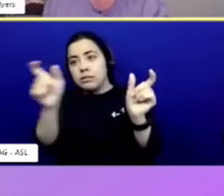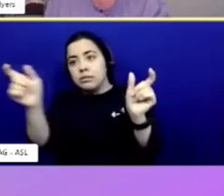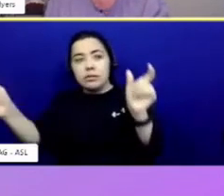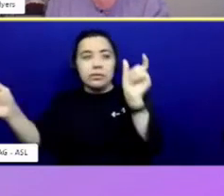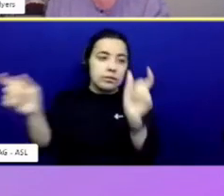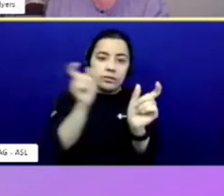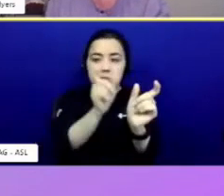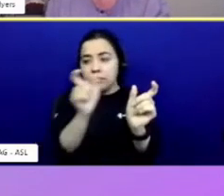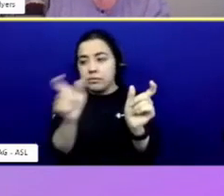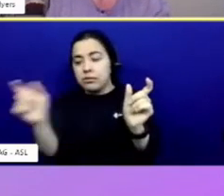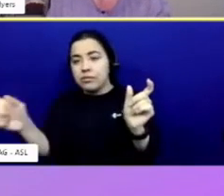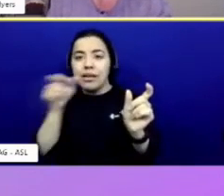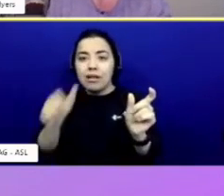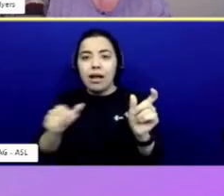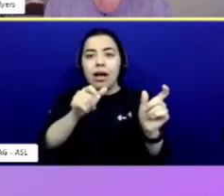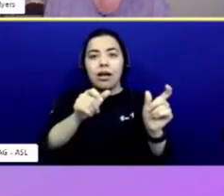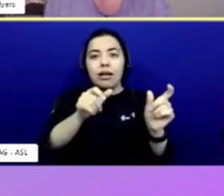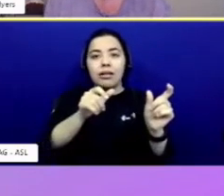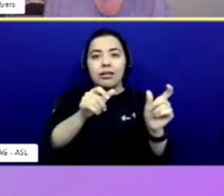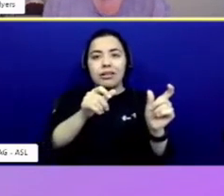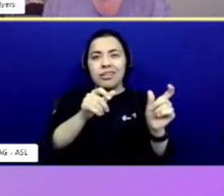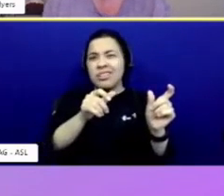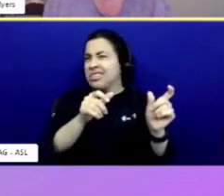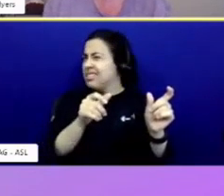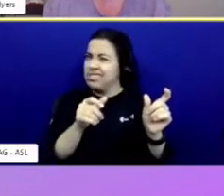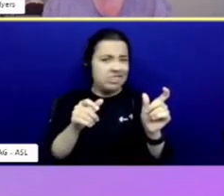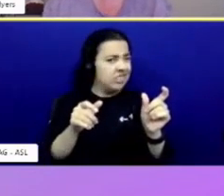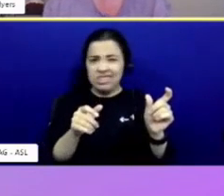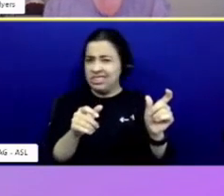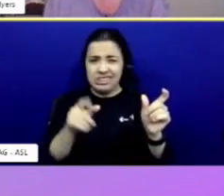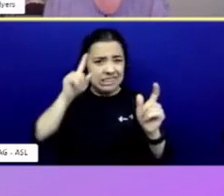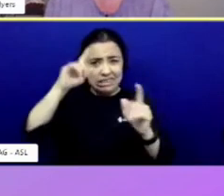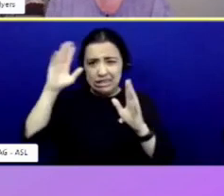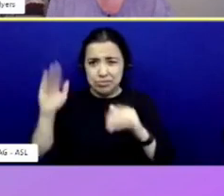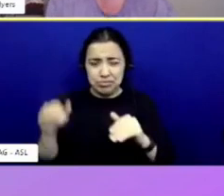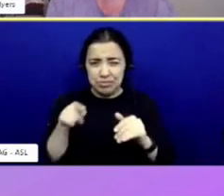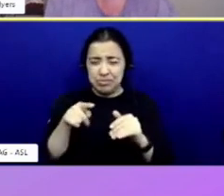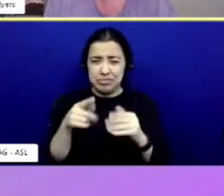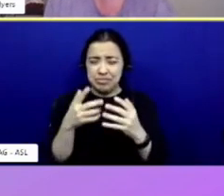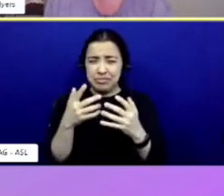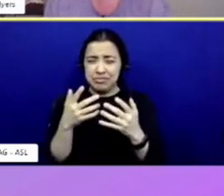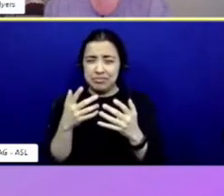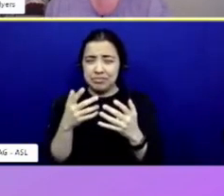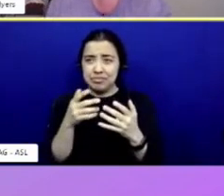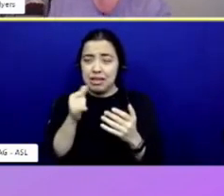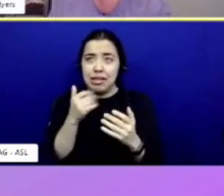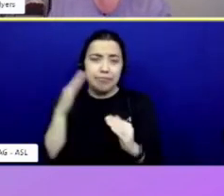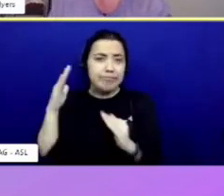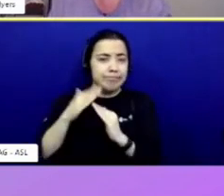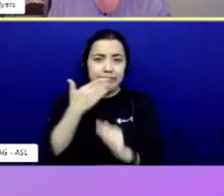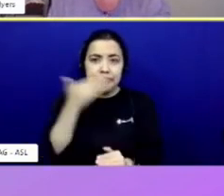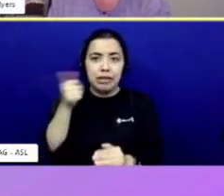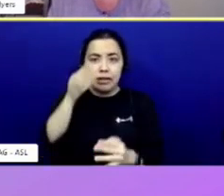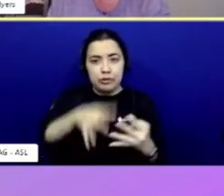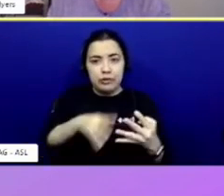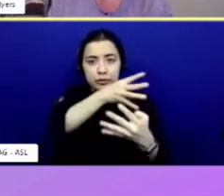right? This is not actually the expected screen reader experience for a table.